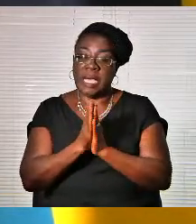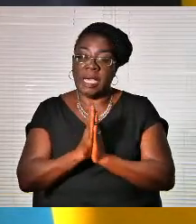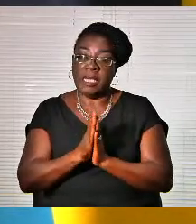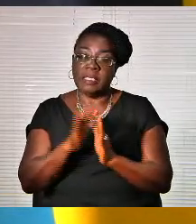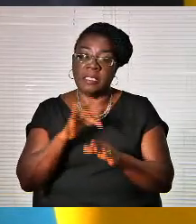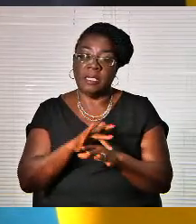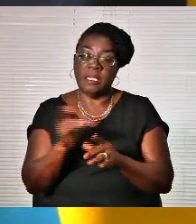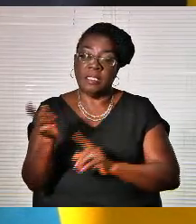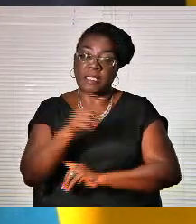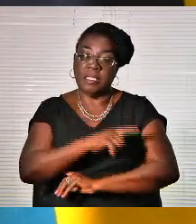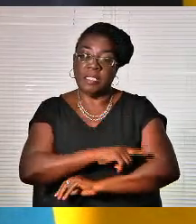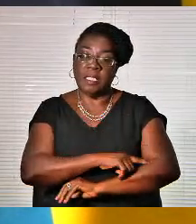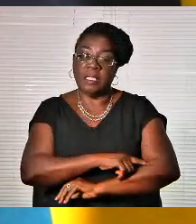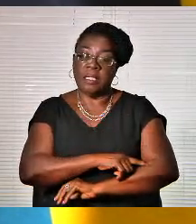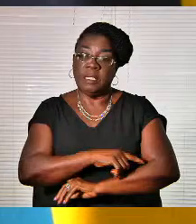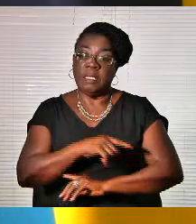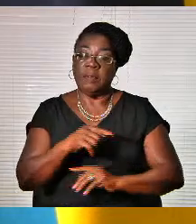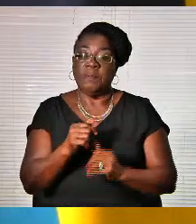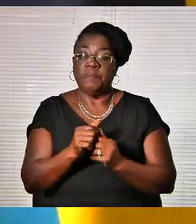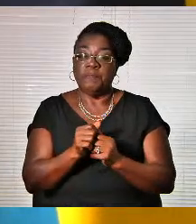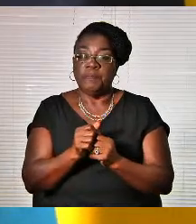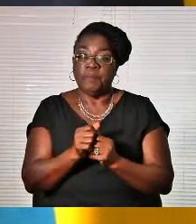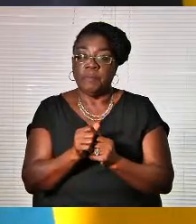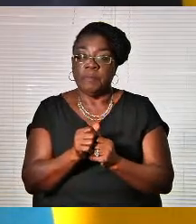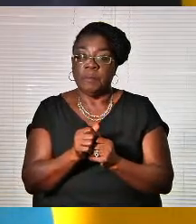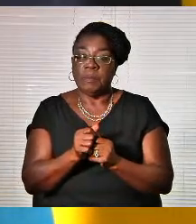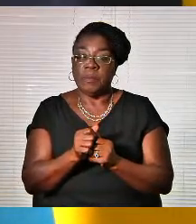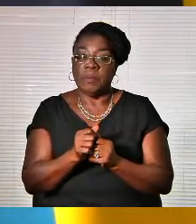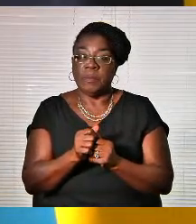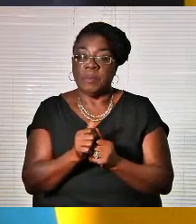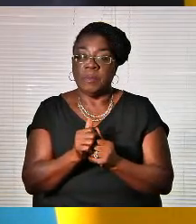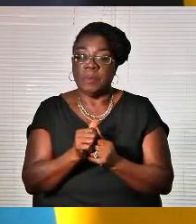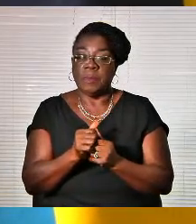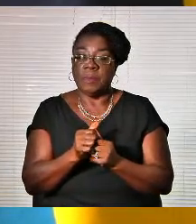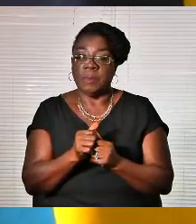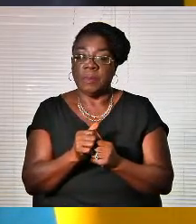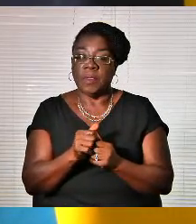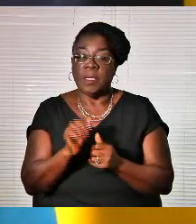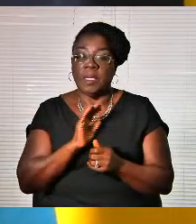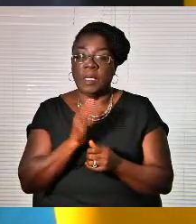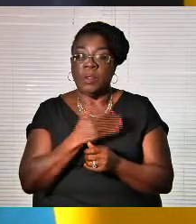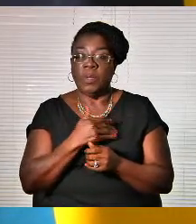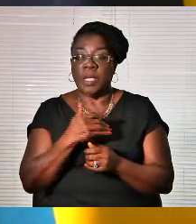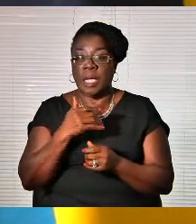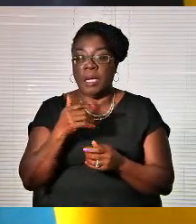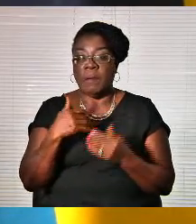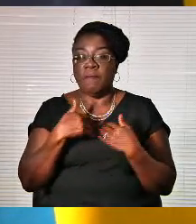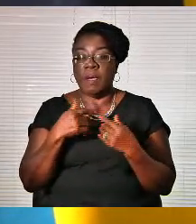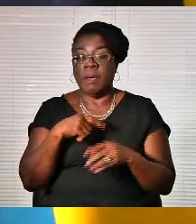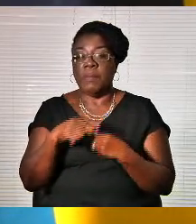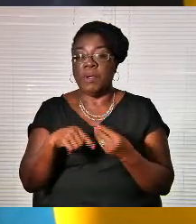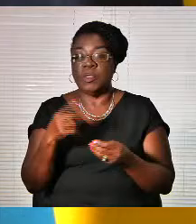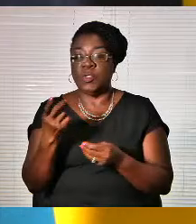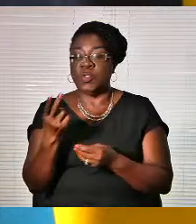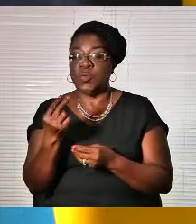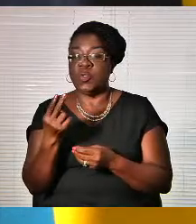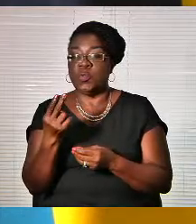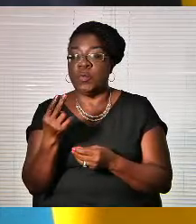when we were in another setting. And to my recollection, I think we have about 14,